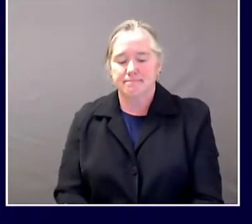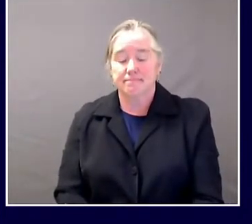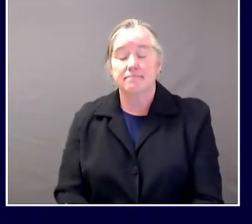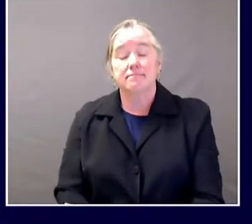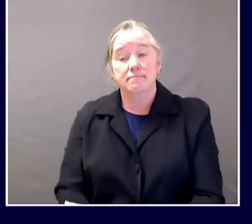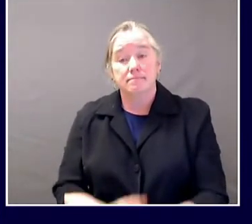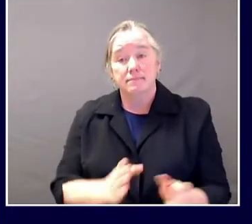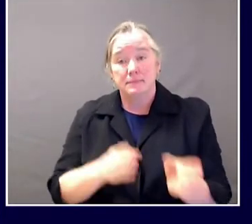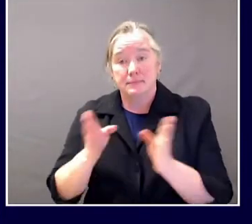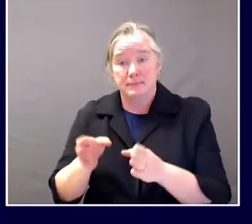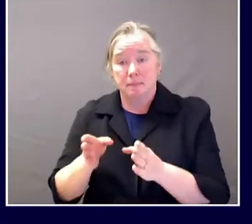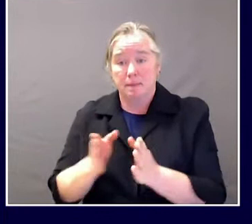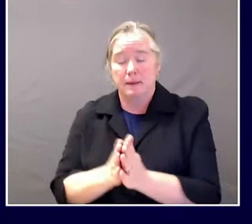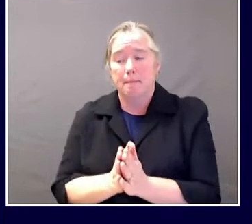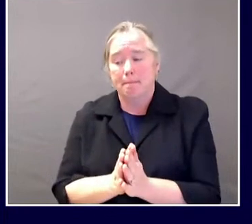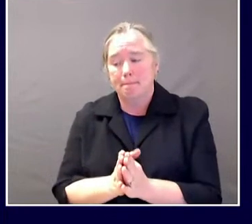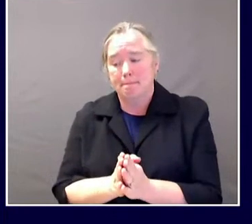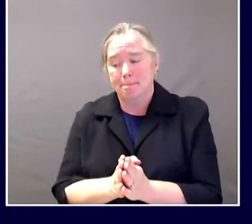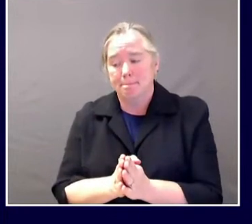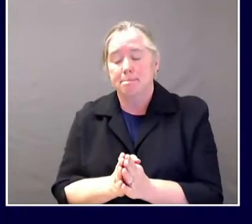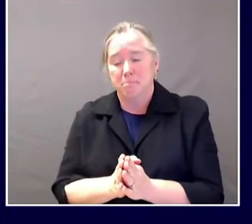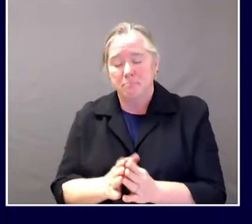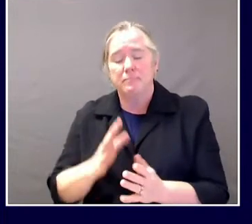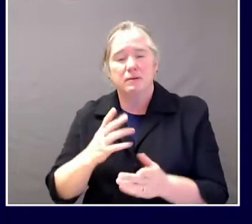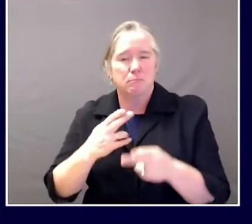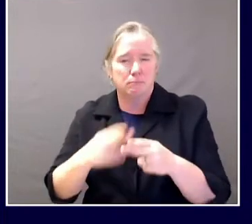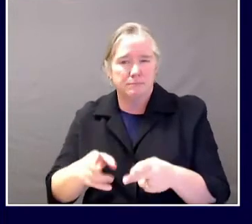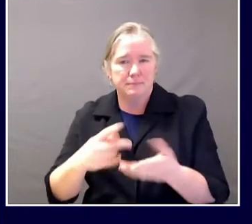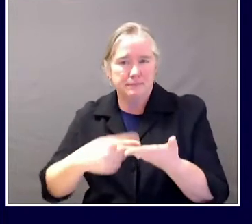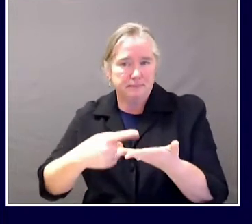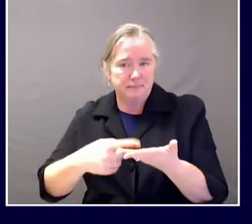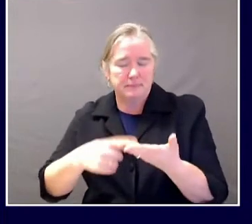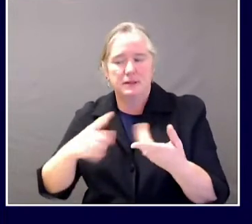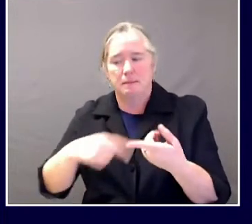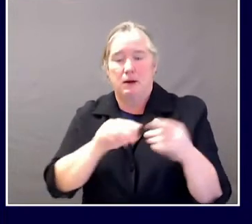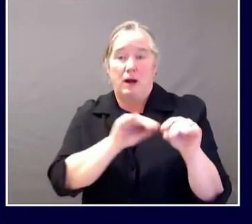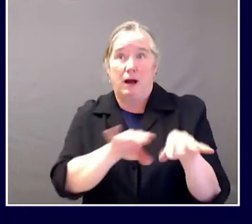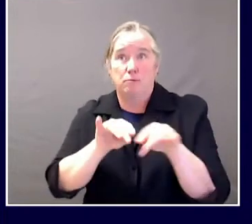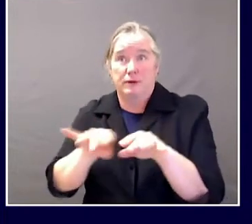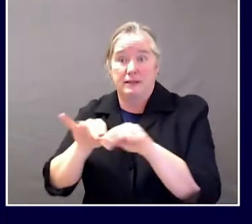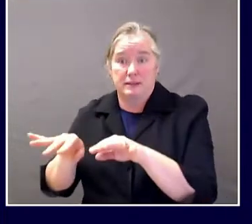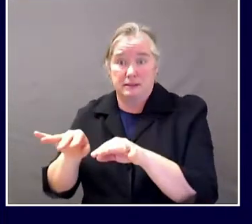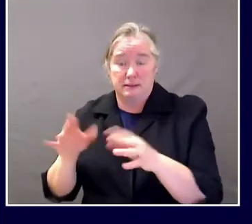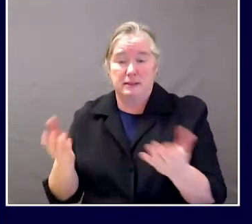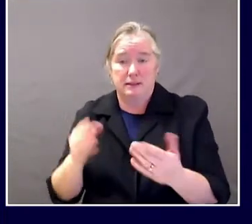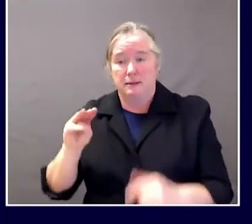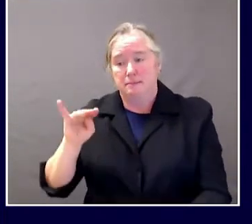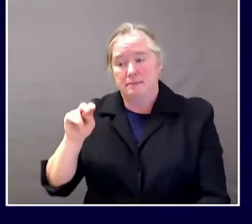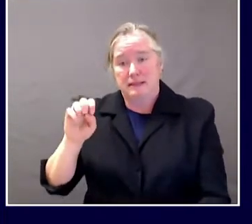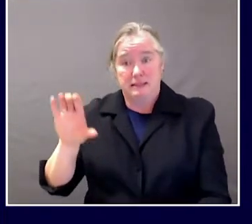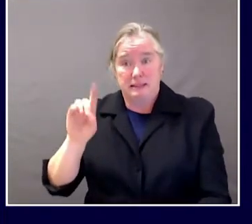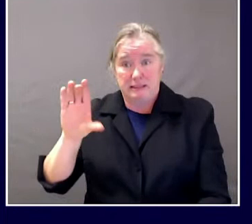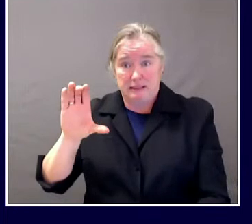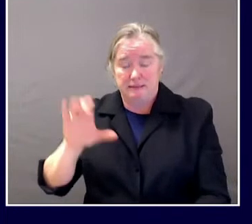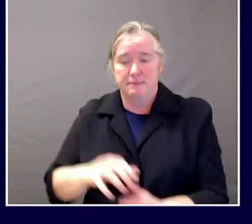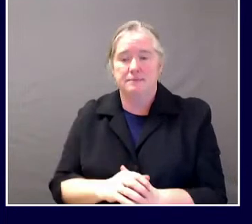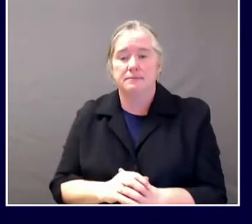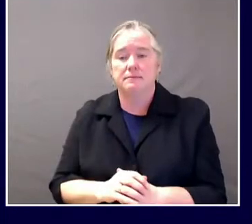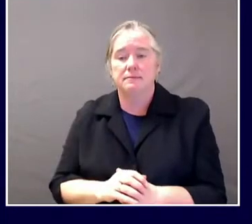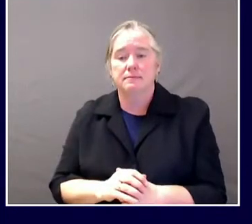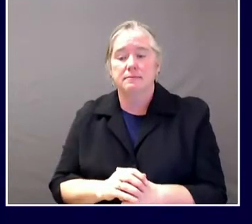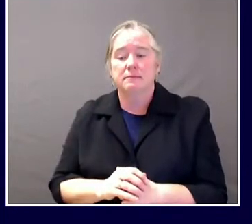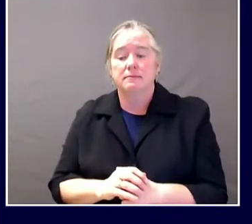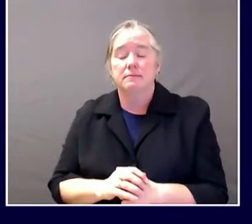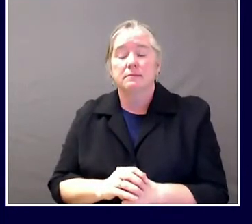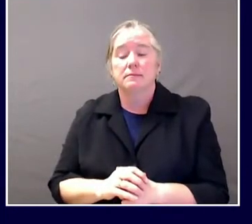quick second now to talk just a bit about a few outbreaks that Maine CDC is following. There's one in particular that